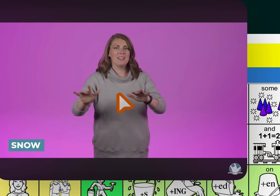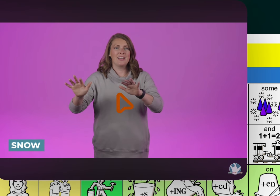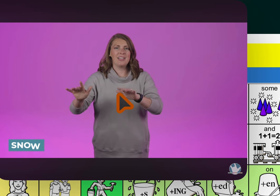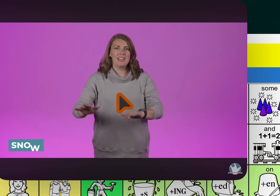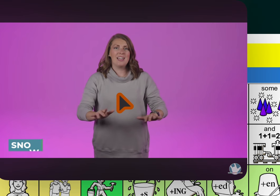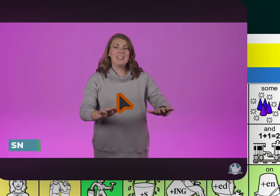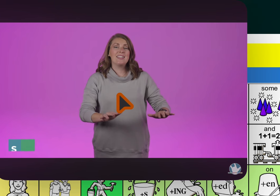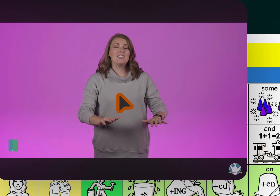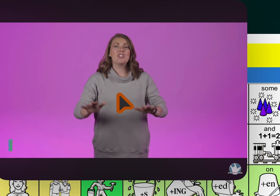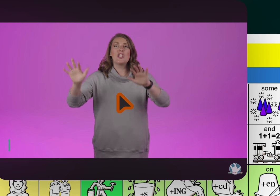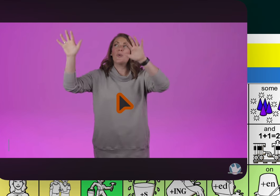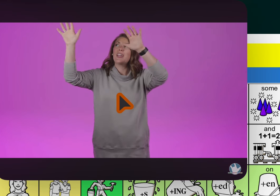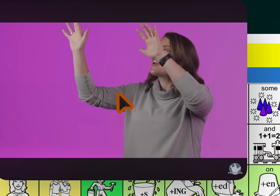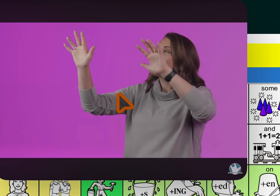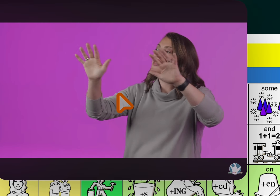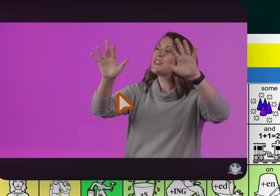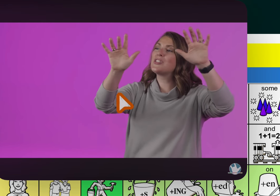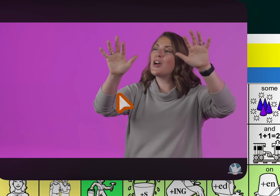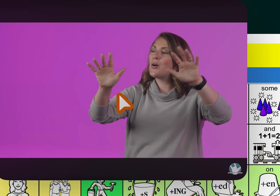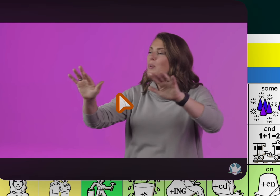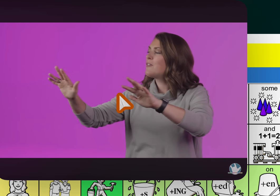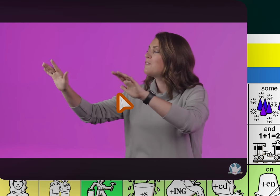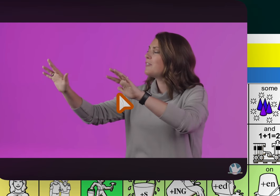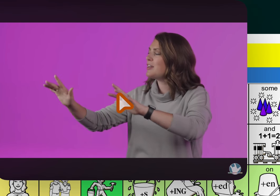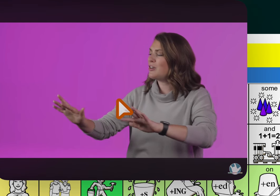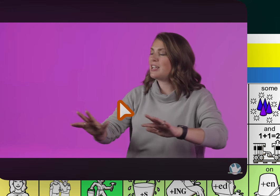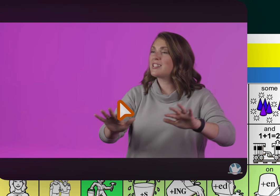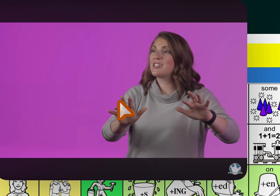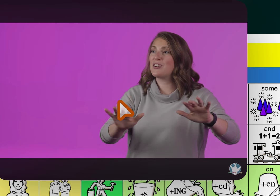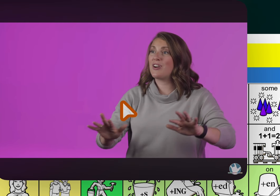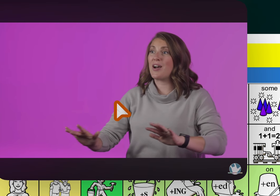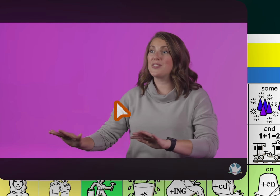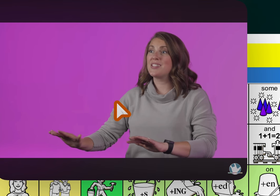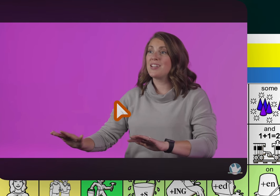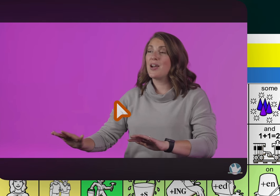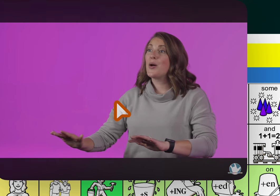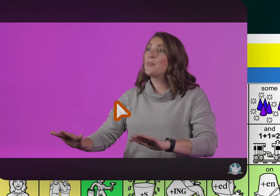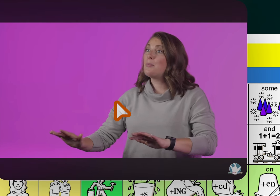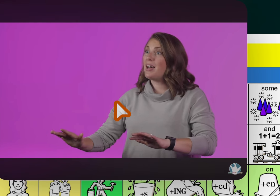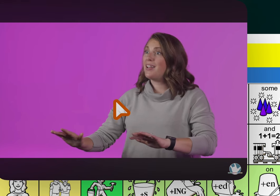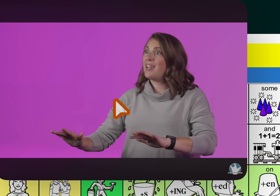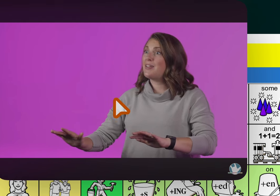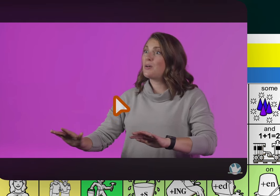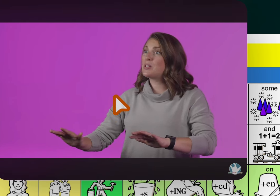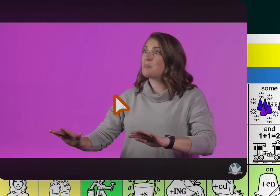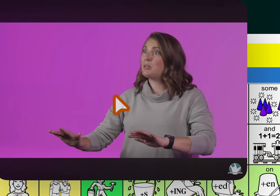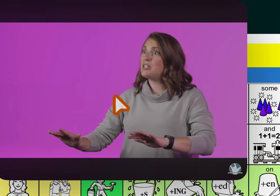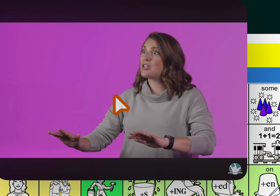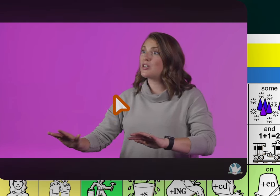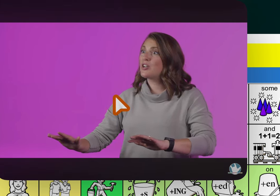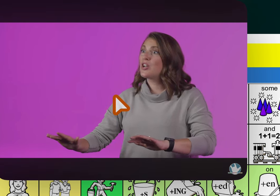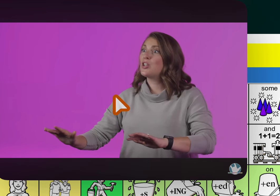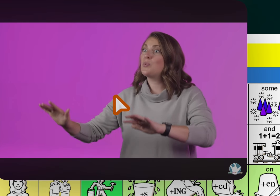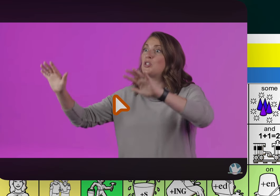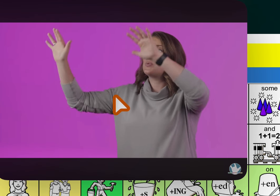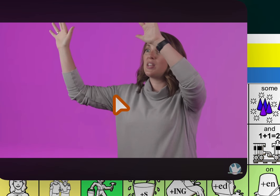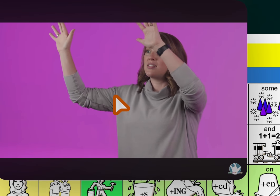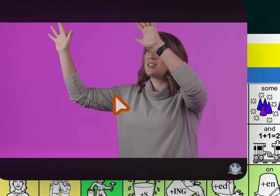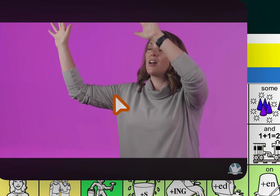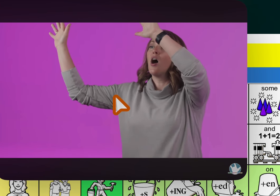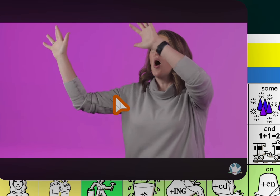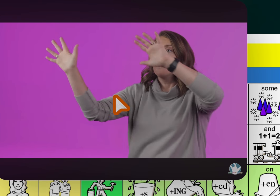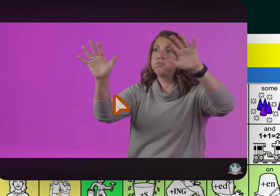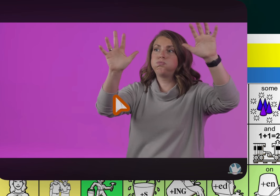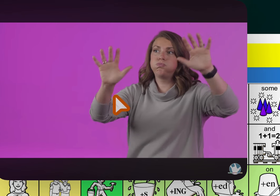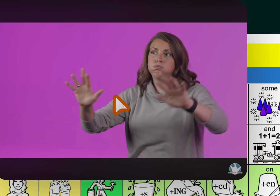Snow. This is showing the snow fluttering to the ground. But if it was a blizzard, you would do